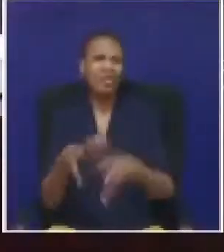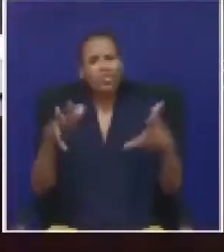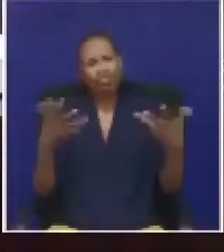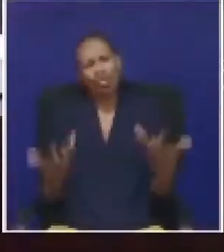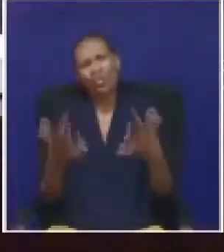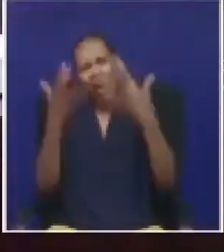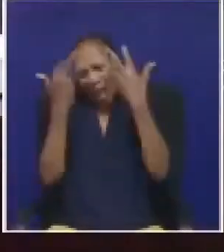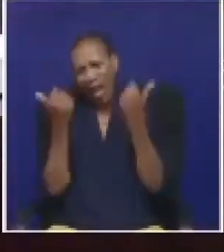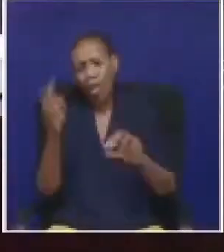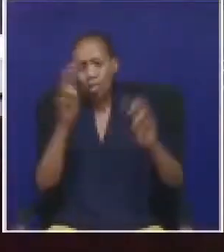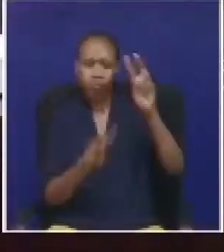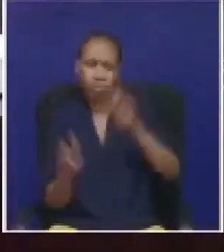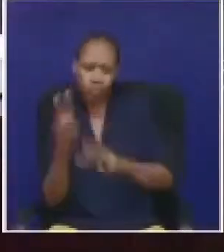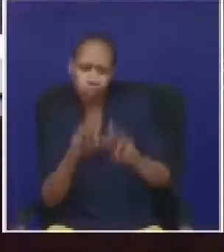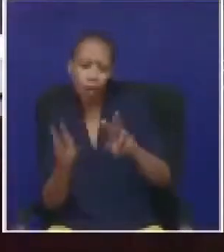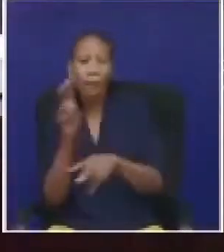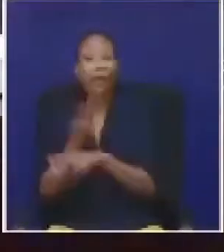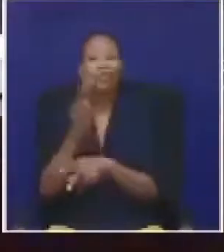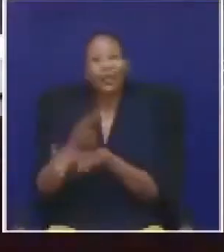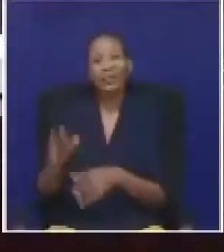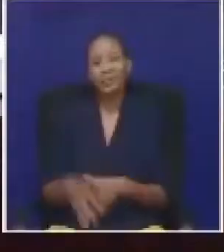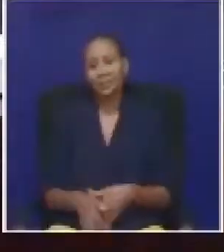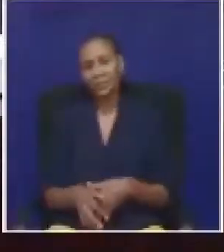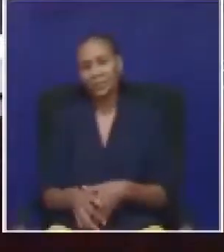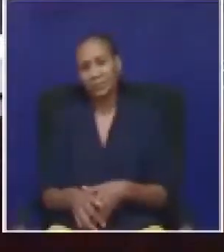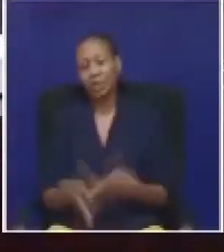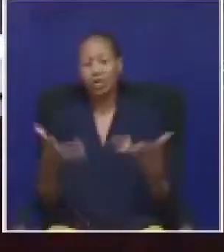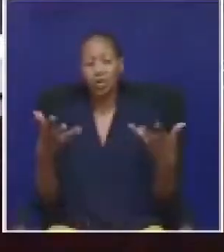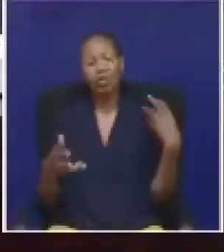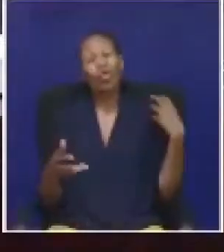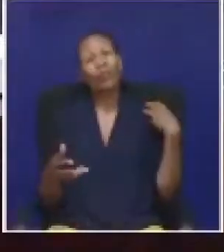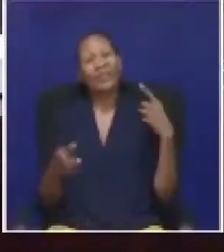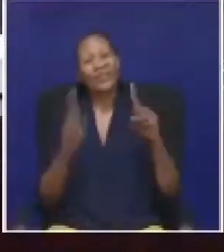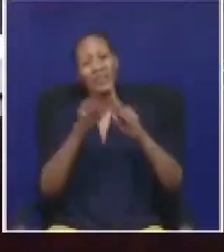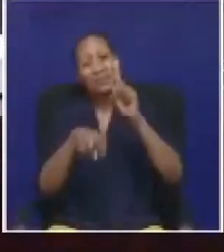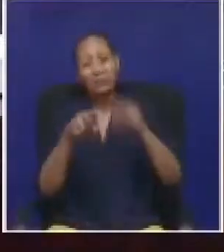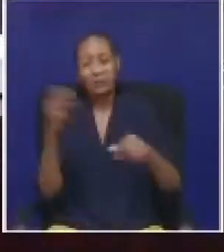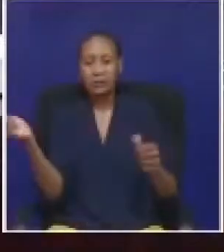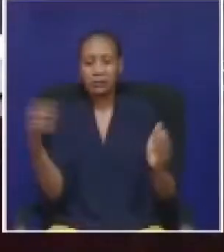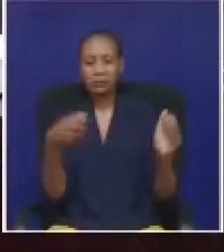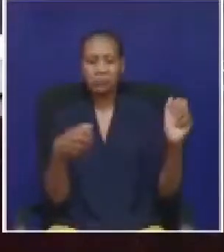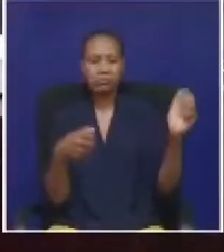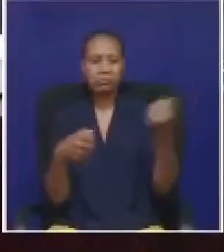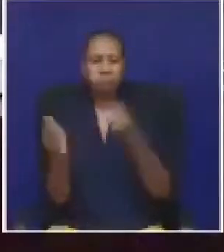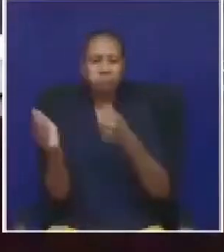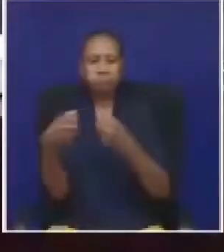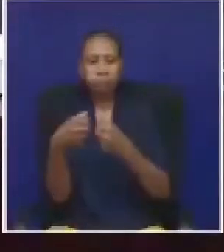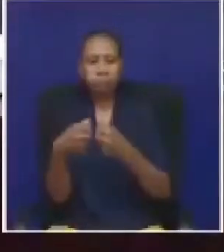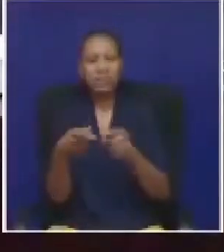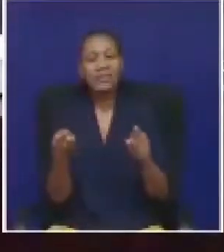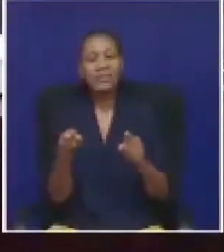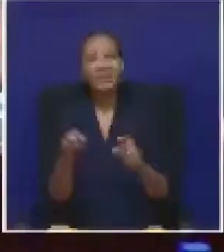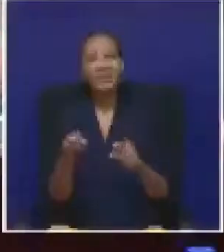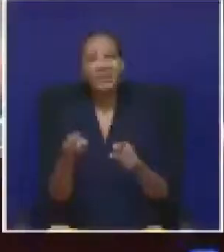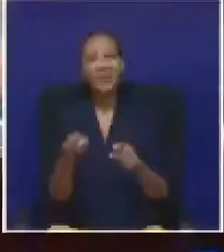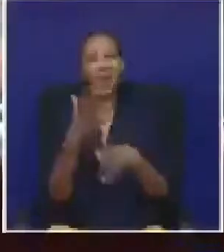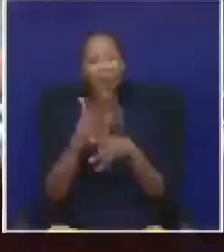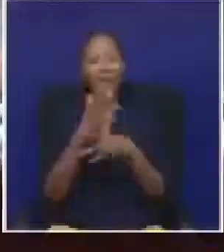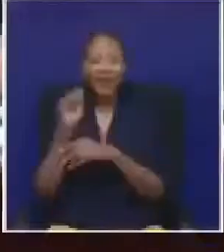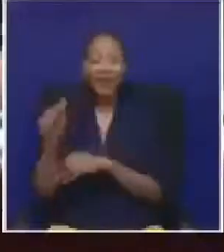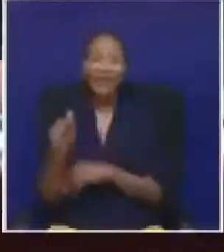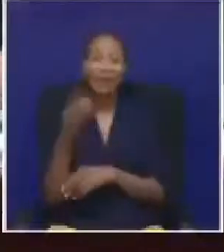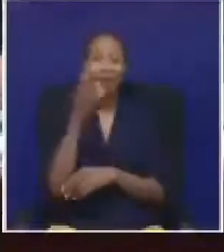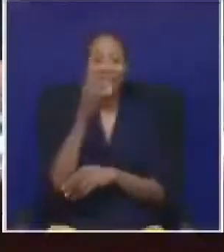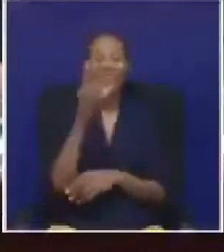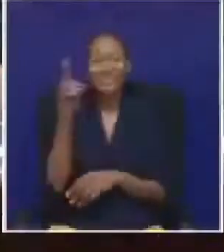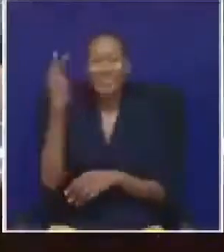progress. In this regard, ministers have been appointed as DDM champions to